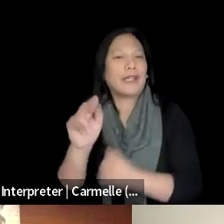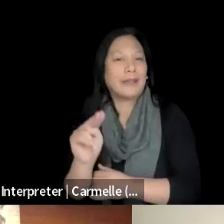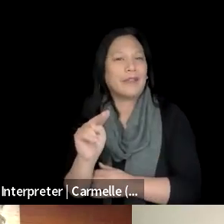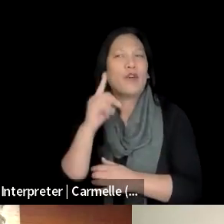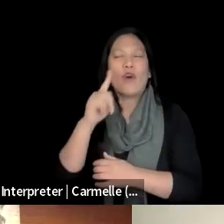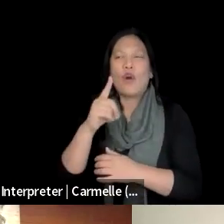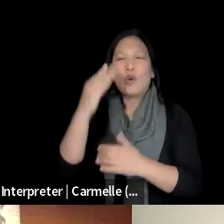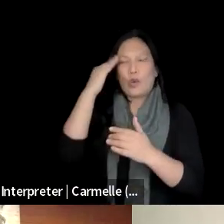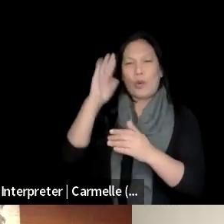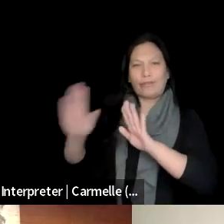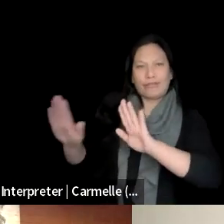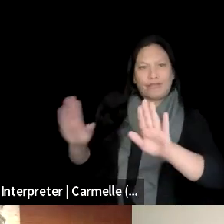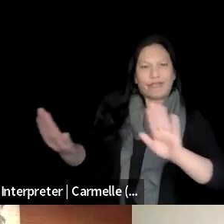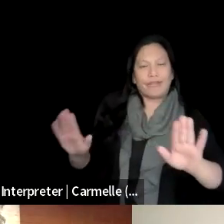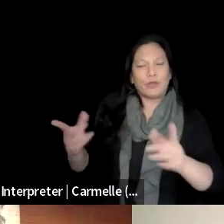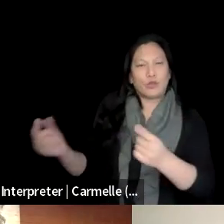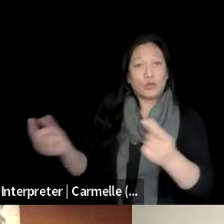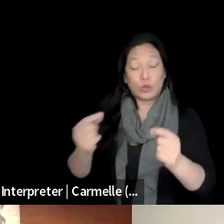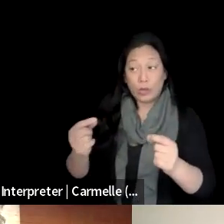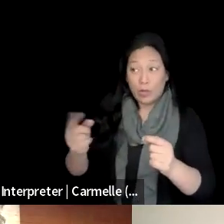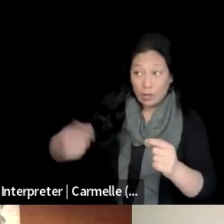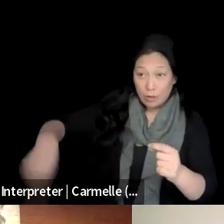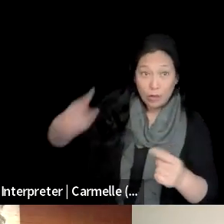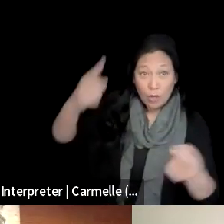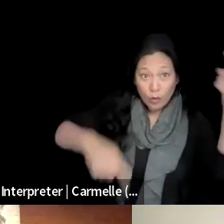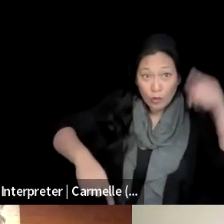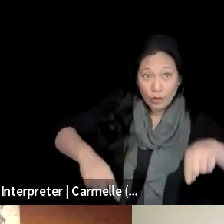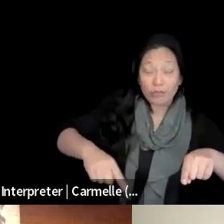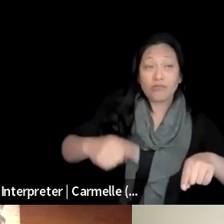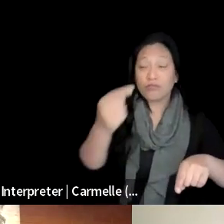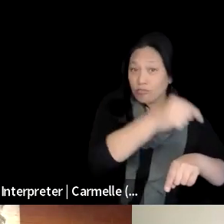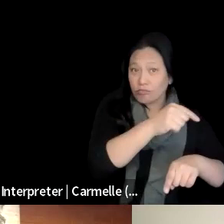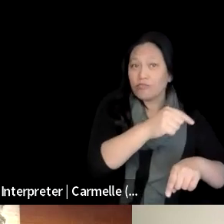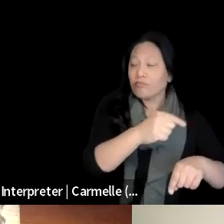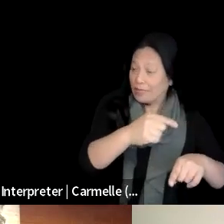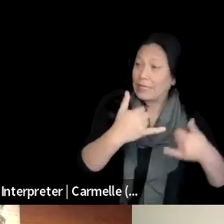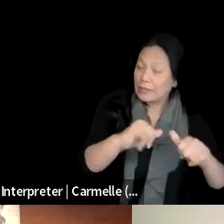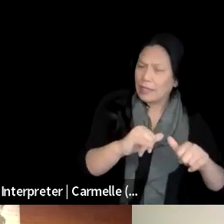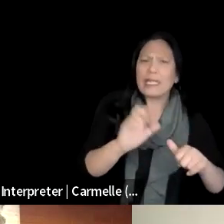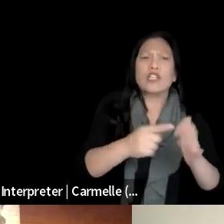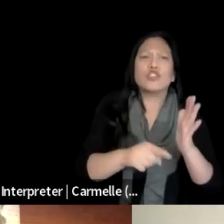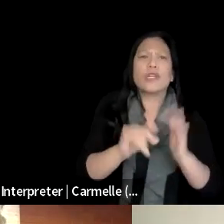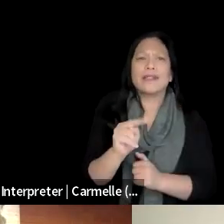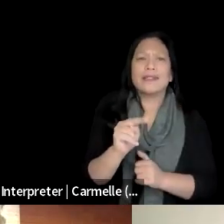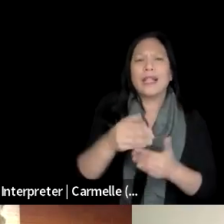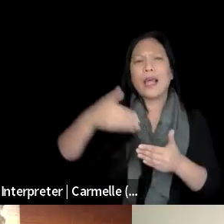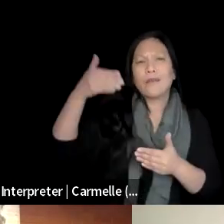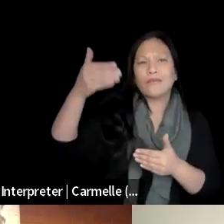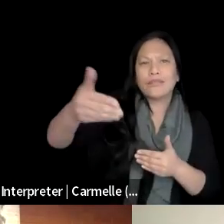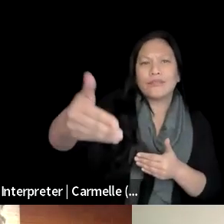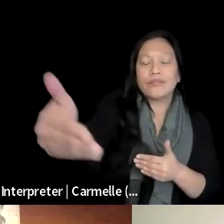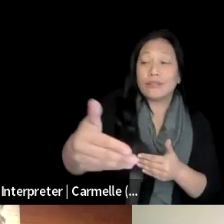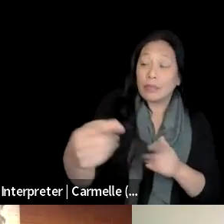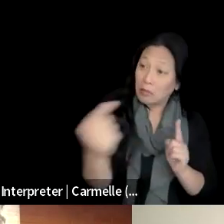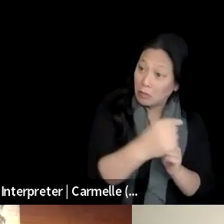about, are we all agreed to this? Does this still feel like a thing that we agree to, or where people are able to hold up the language and